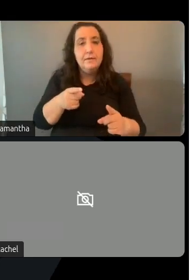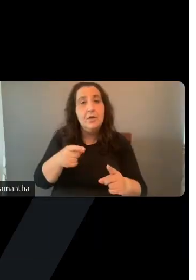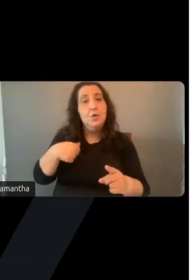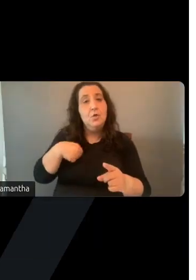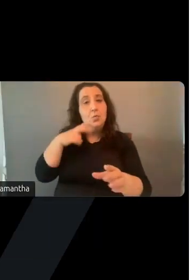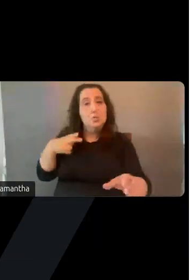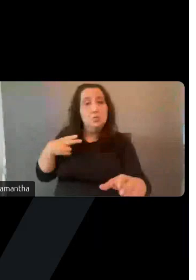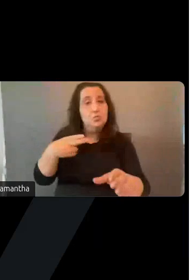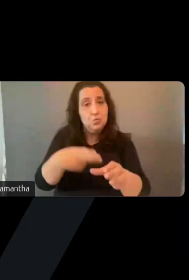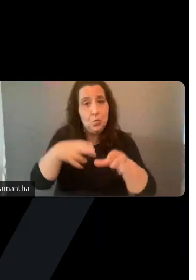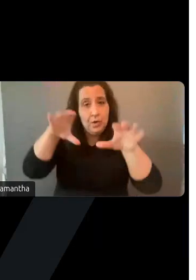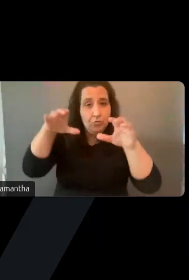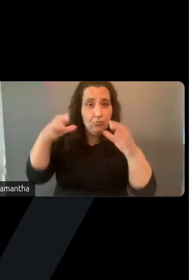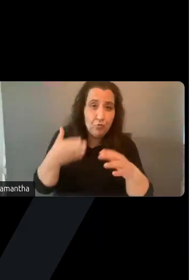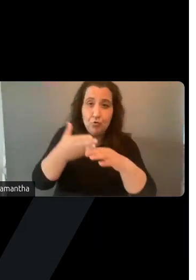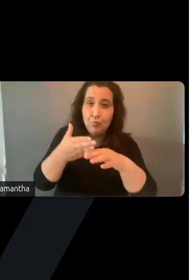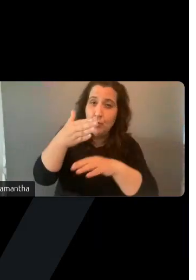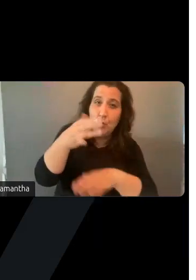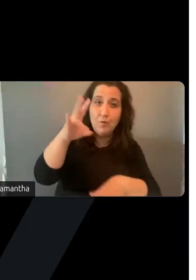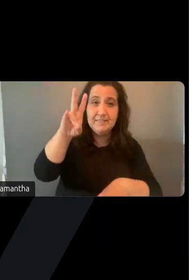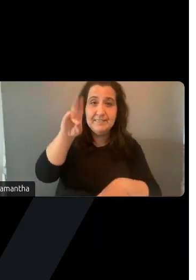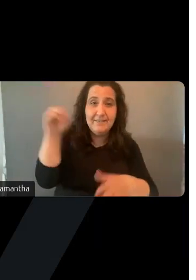70,000 teachers.